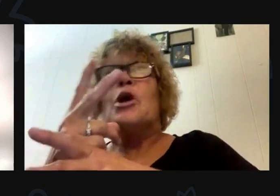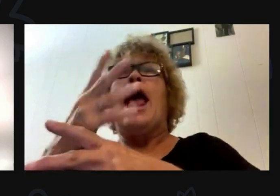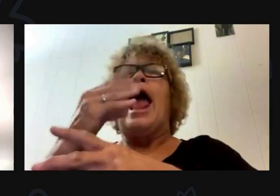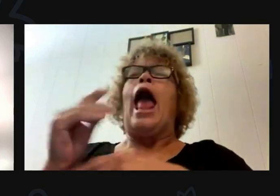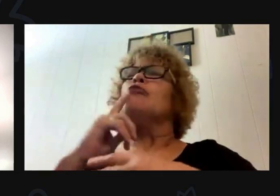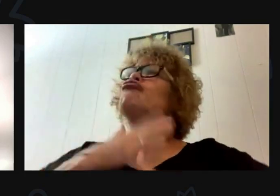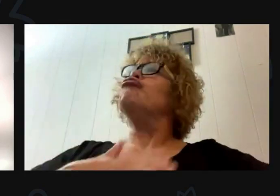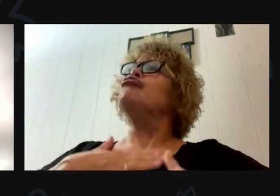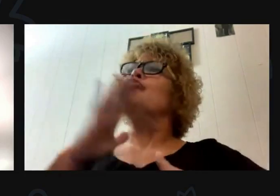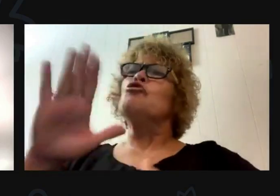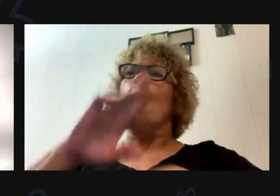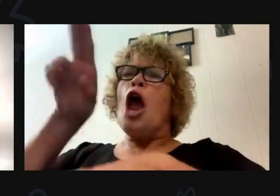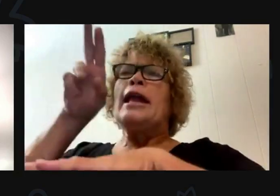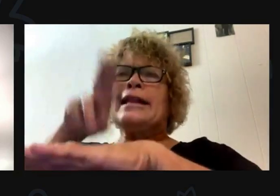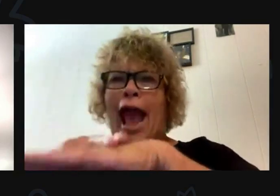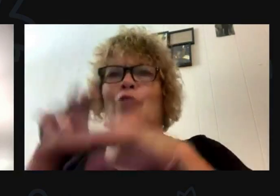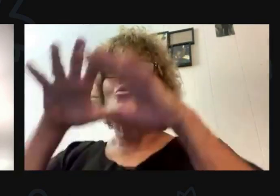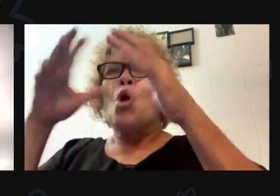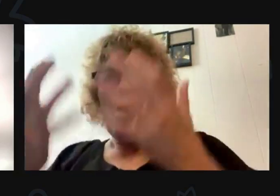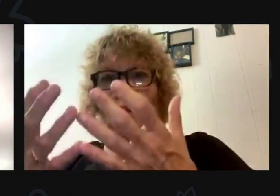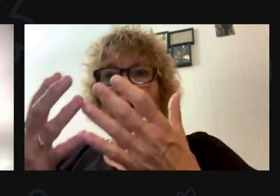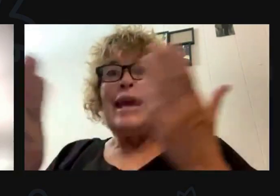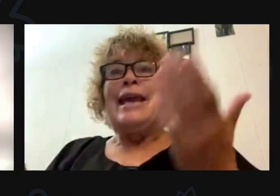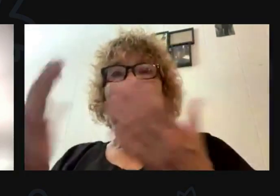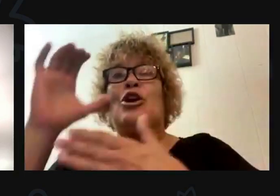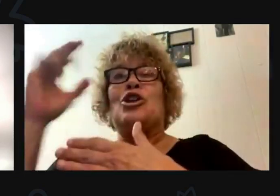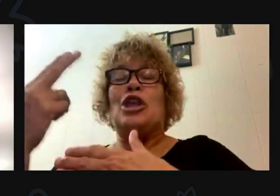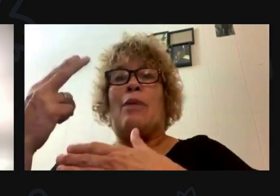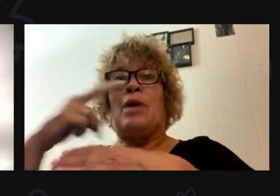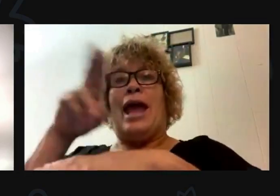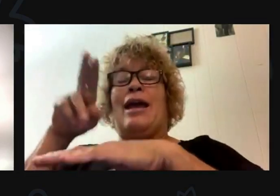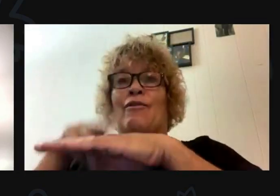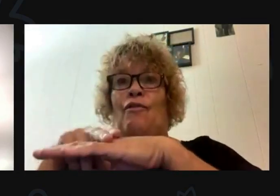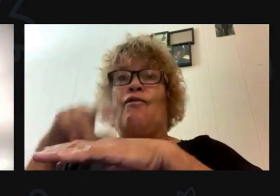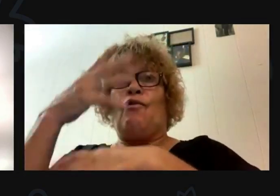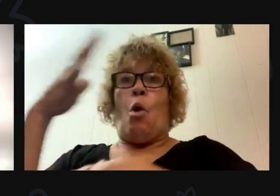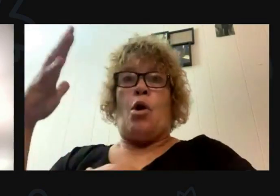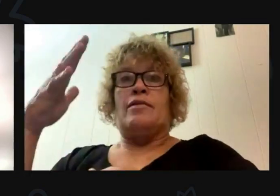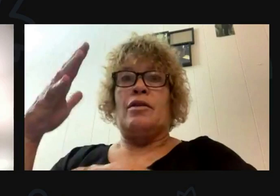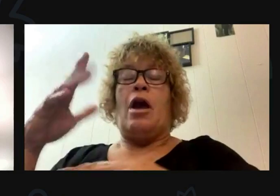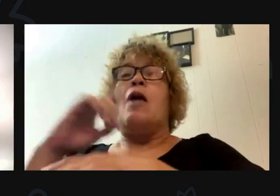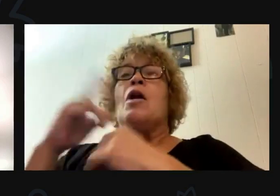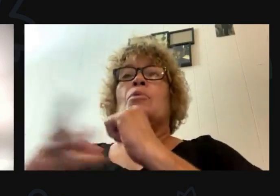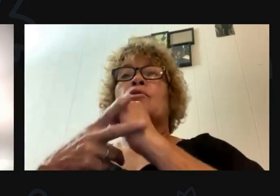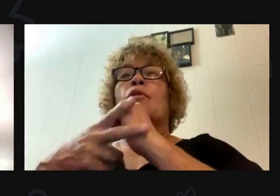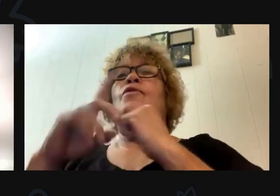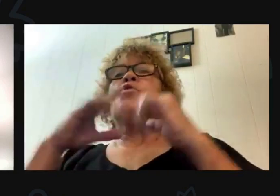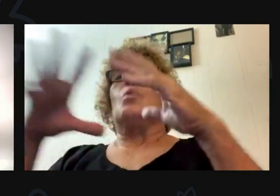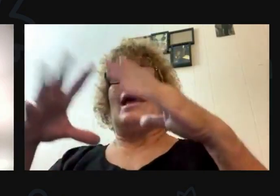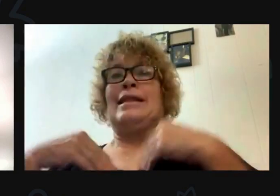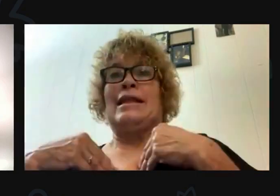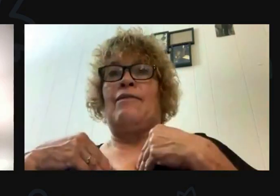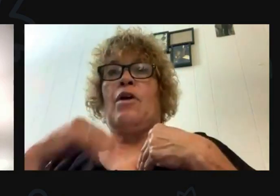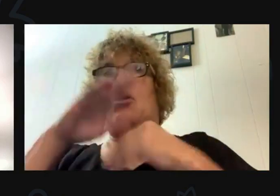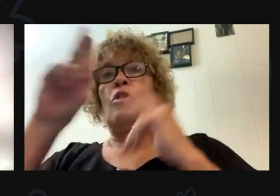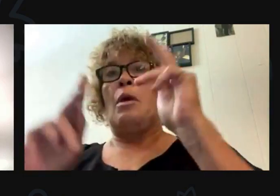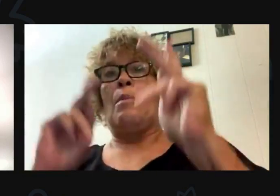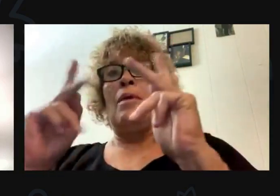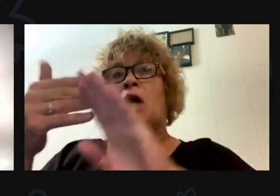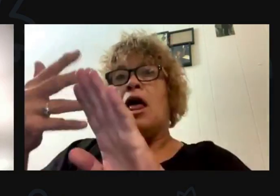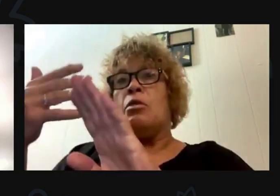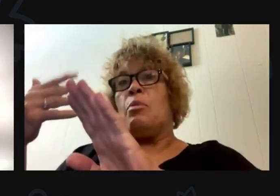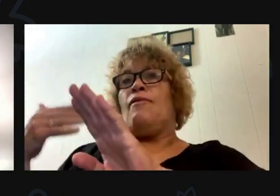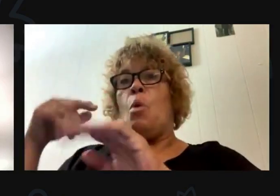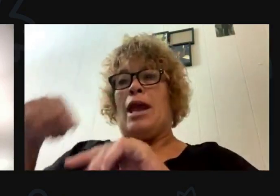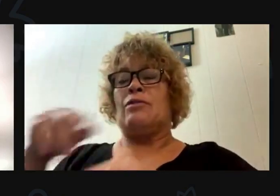natural world, Champaign County Forest Preserve District recognizes its responsibility to acknowledge those Native peoples who came before us on